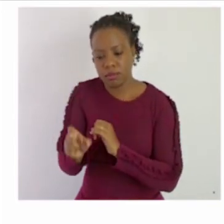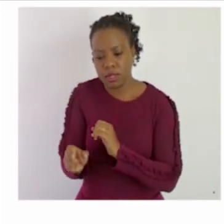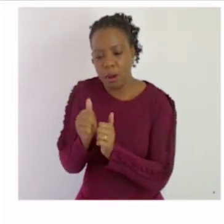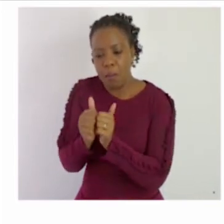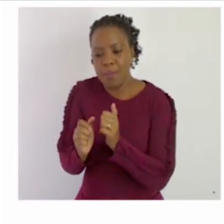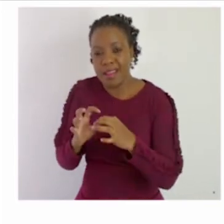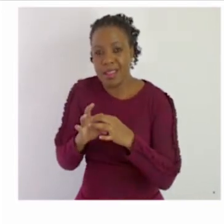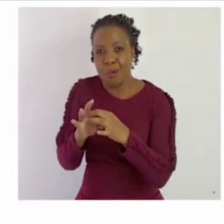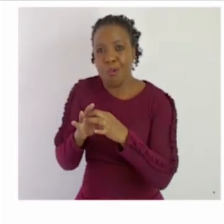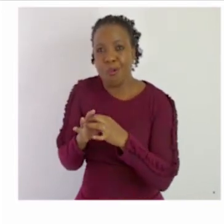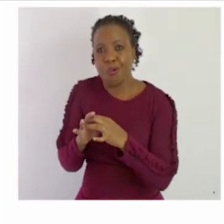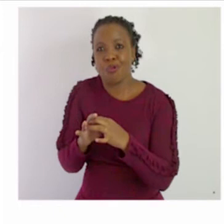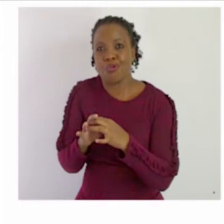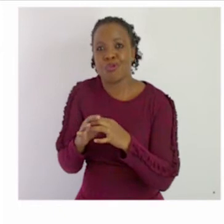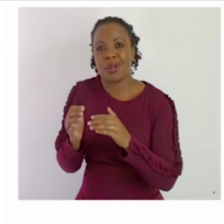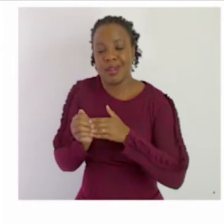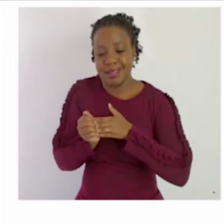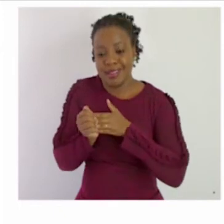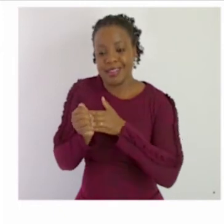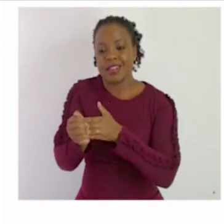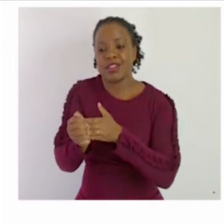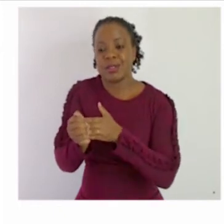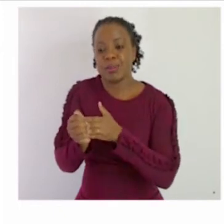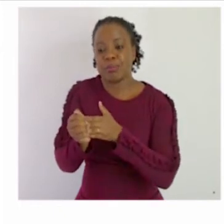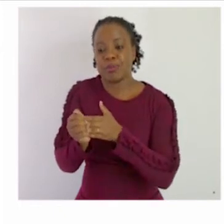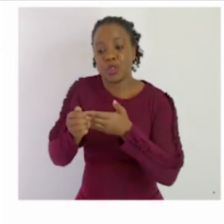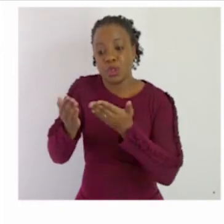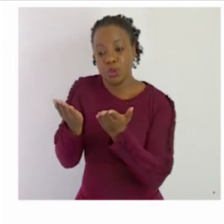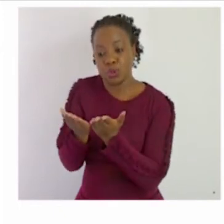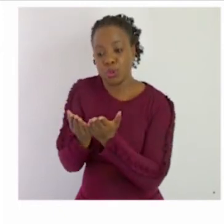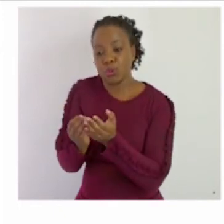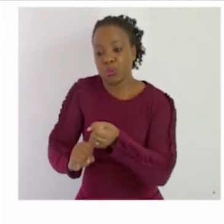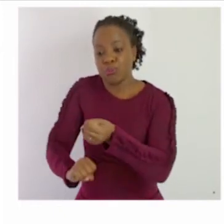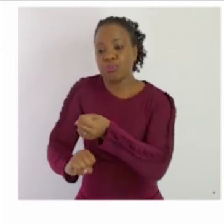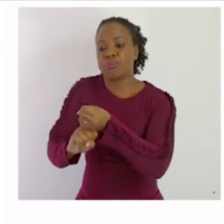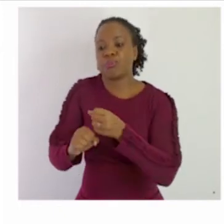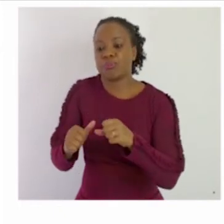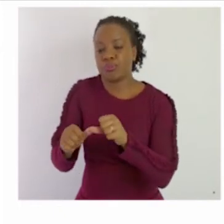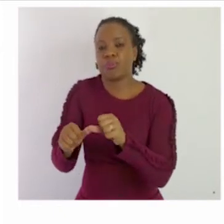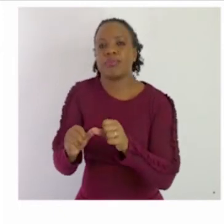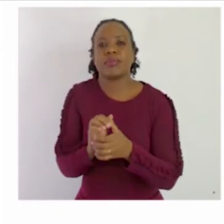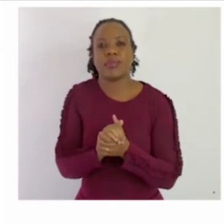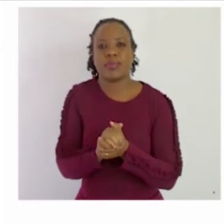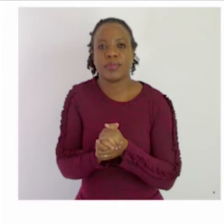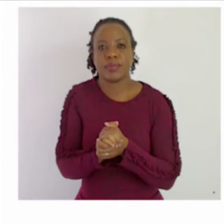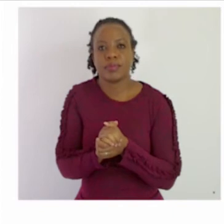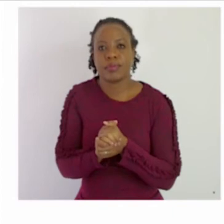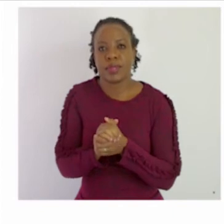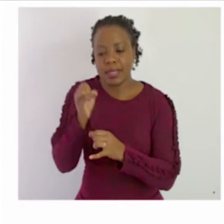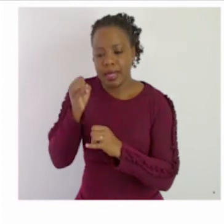brotherhood; leader, leadership; scholar, scholarship. Those are the abstract